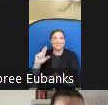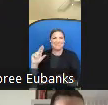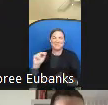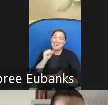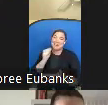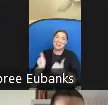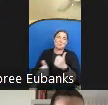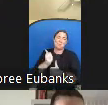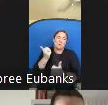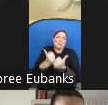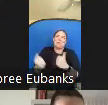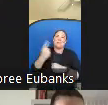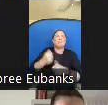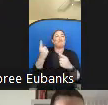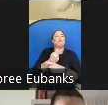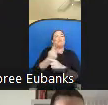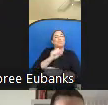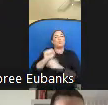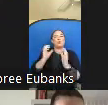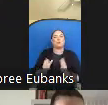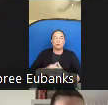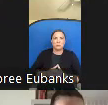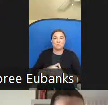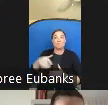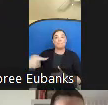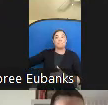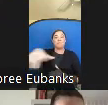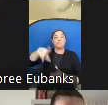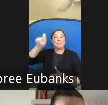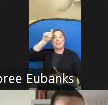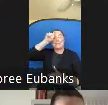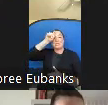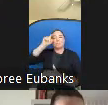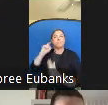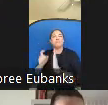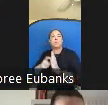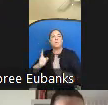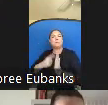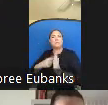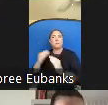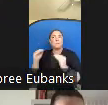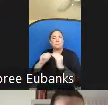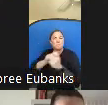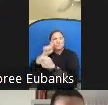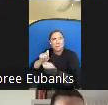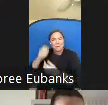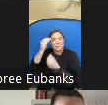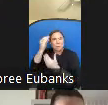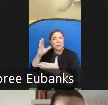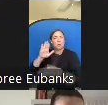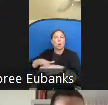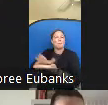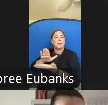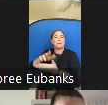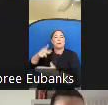everyday workers. And in rural contexts in Egypt, where we have occasionally more detailed papyrus documents, Philip Meyerson has noted